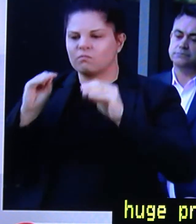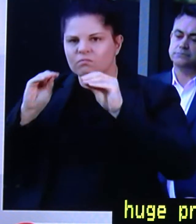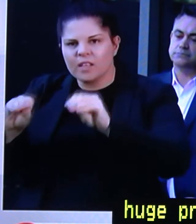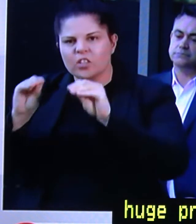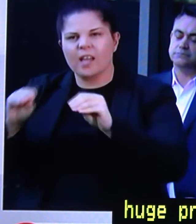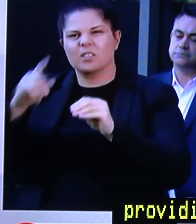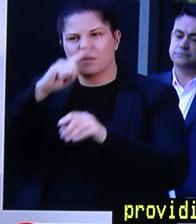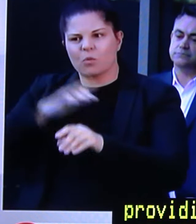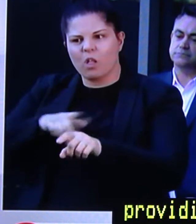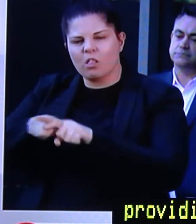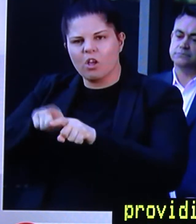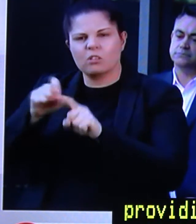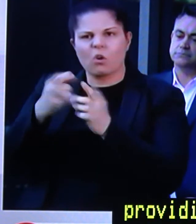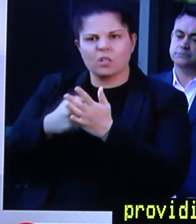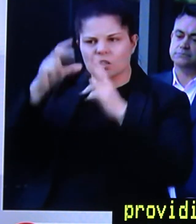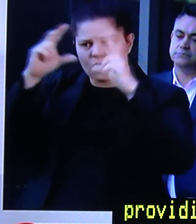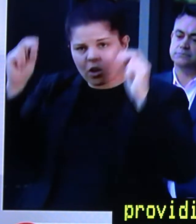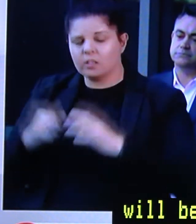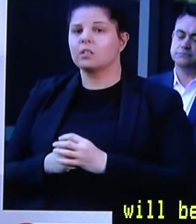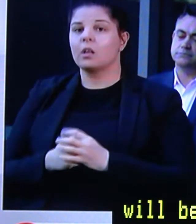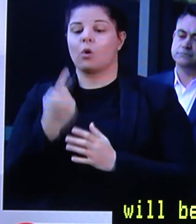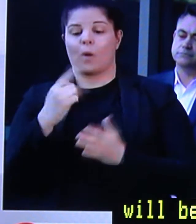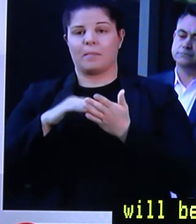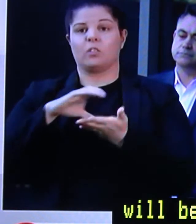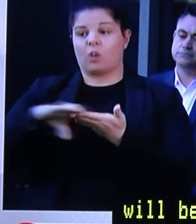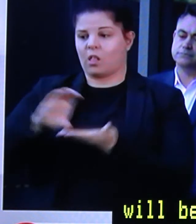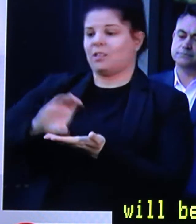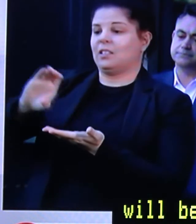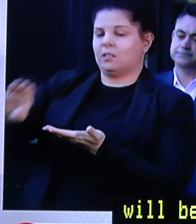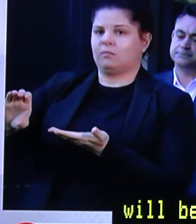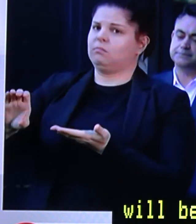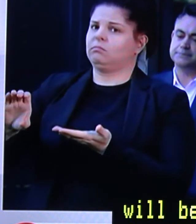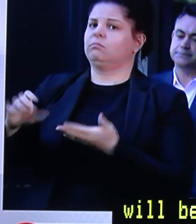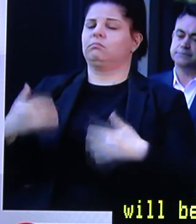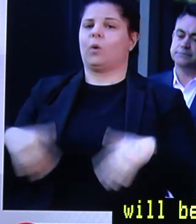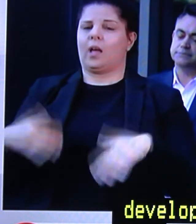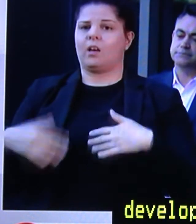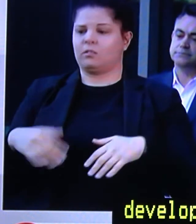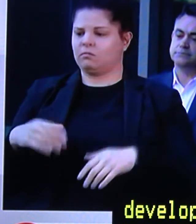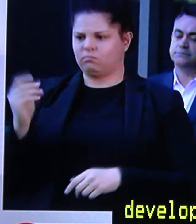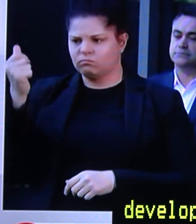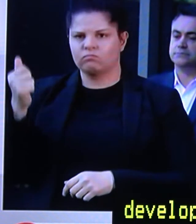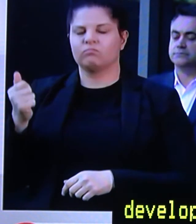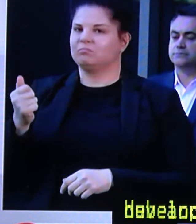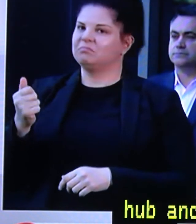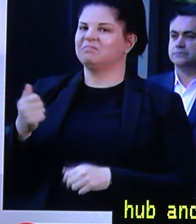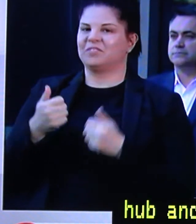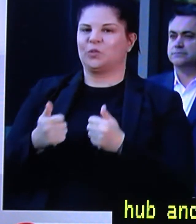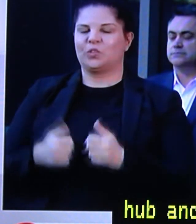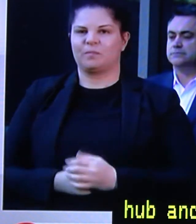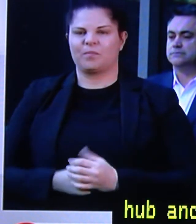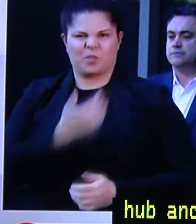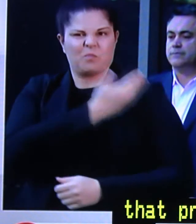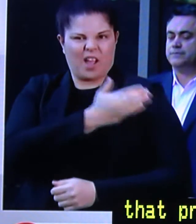hub. And the $1 billion investment in that precinct is one of the largest we've seen in a short amount of time in our health system.